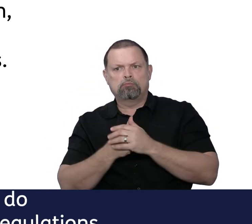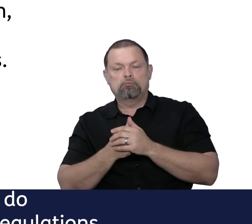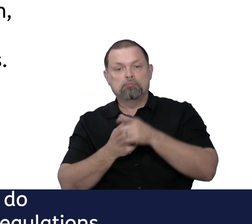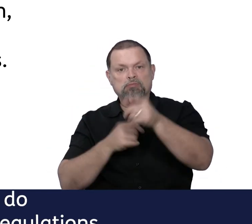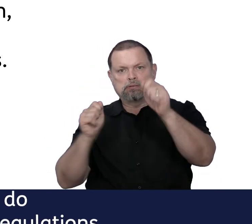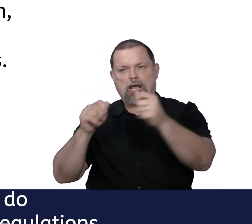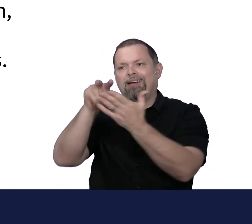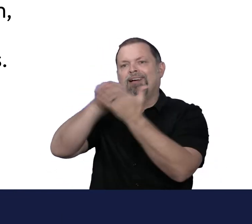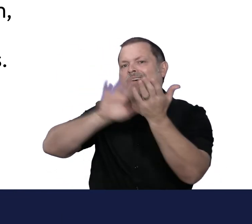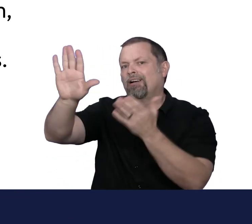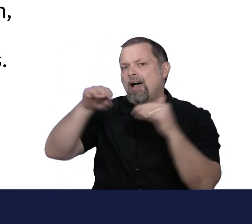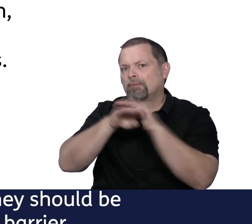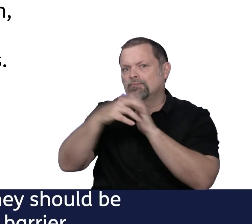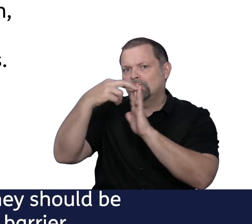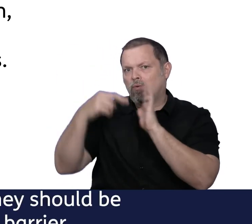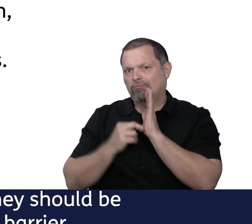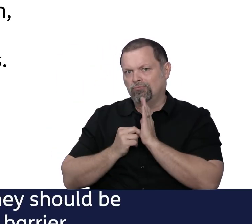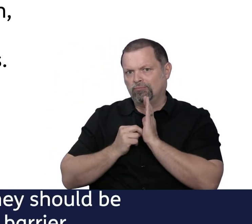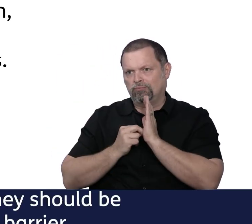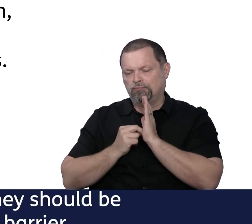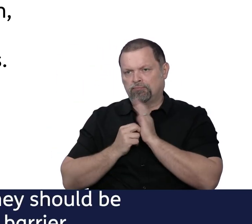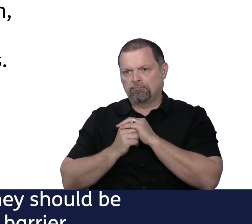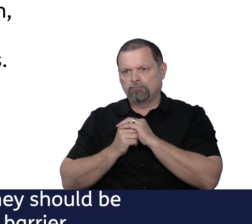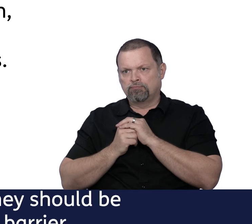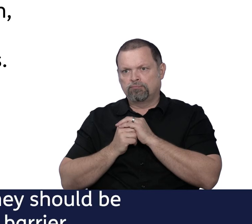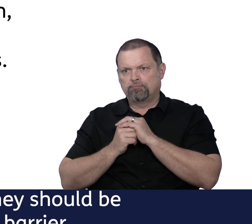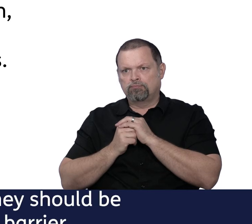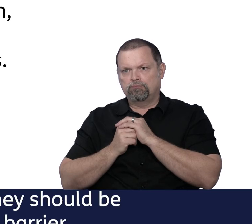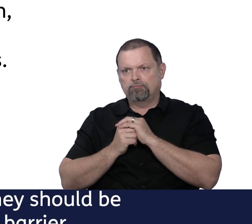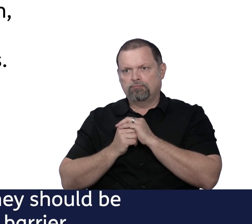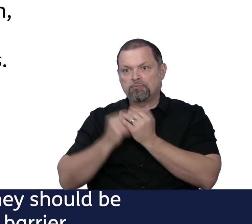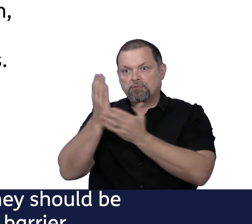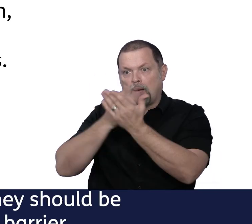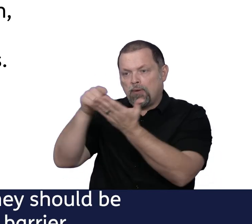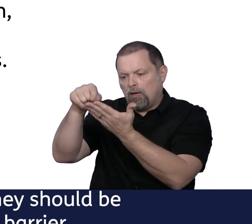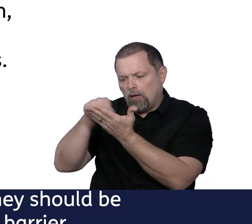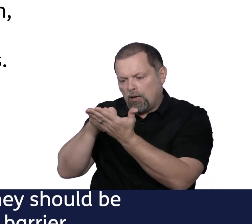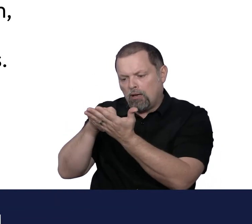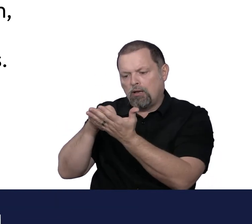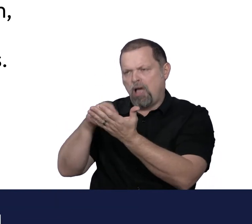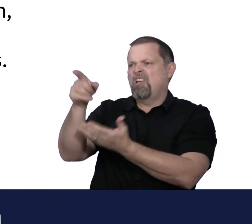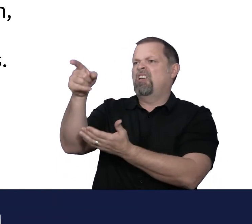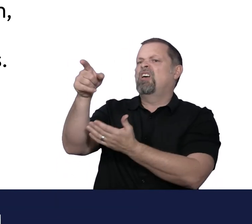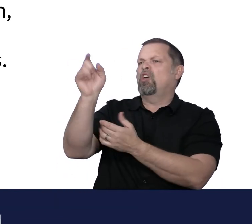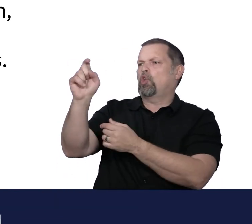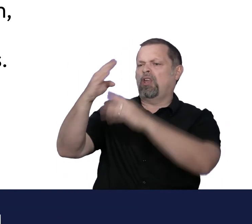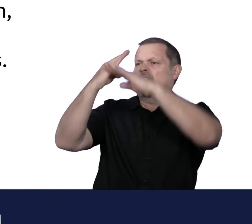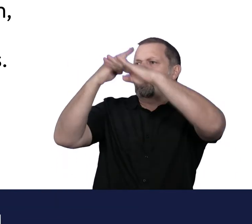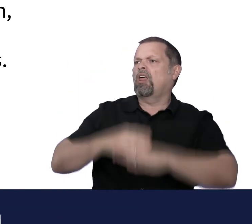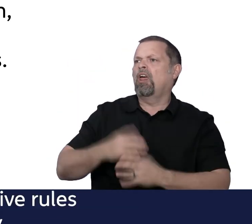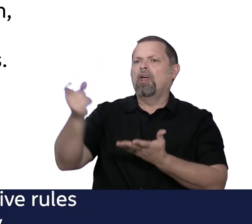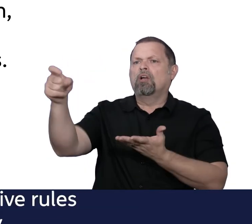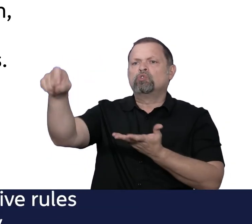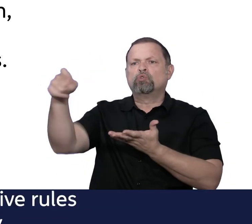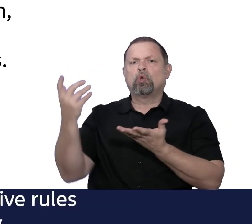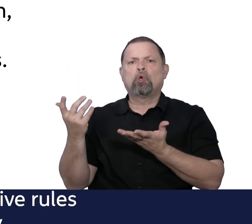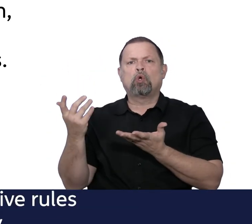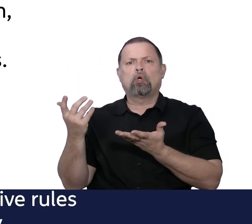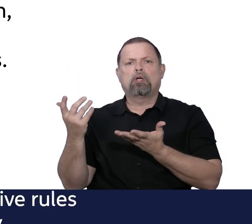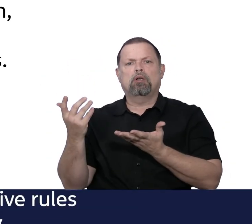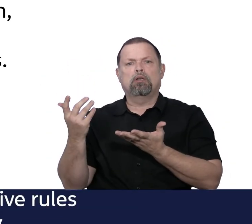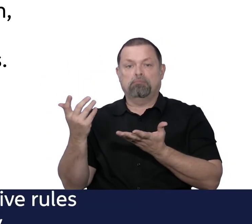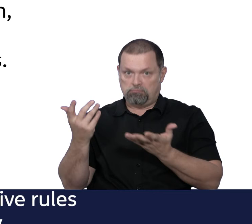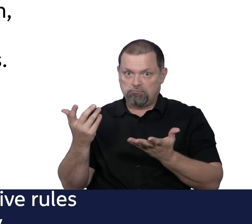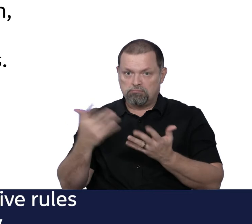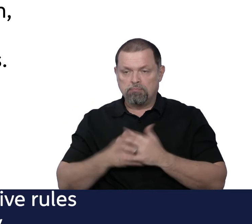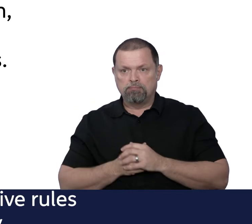accessibility regulations. These rules may say what they should be doing to get rid of the barrier you experienced. These regulations will